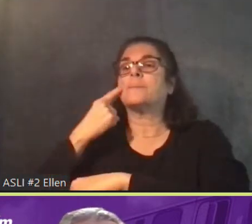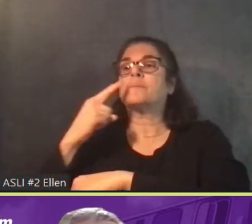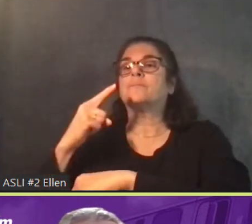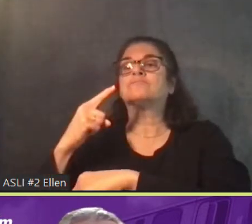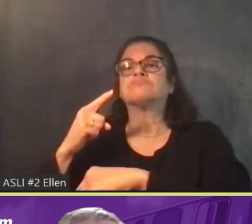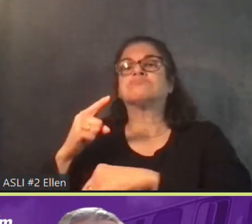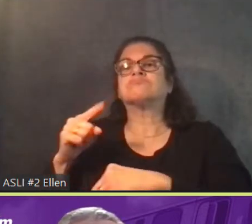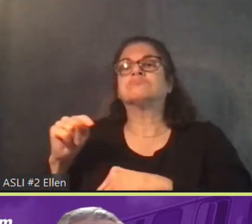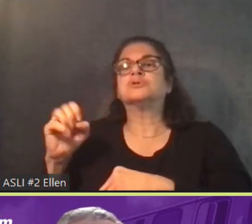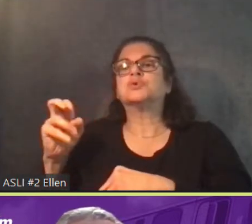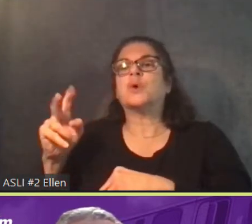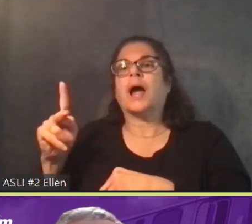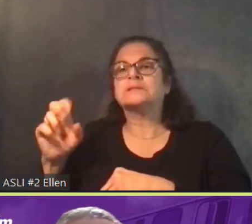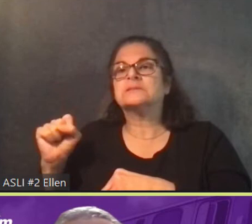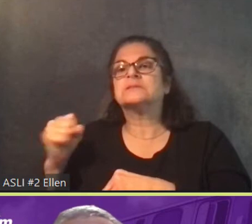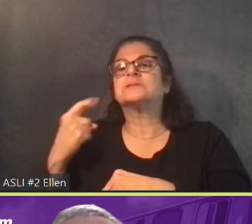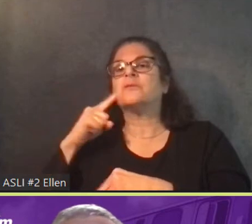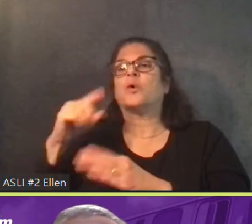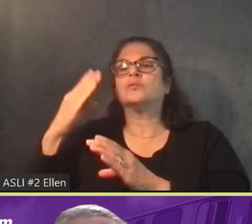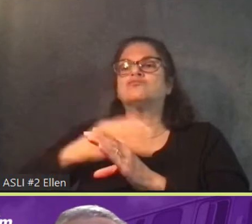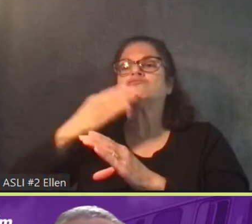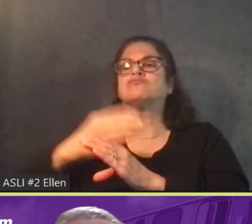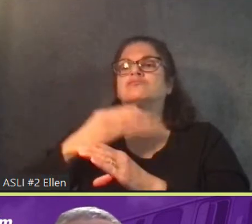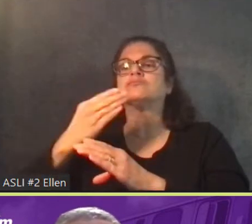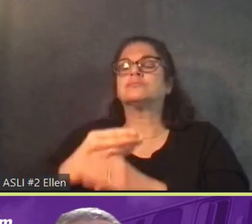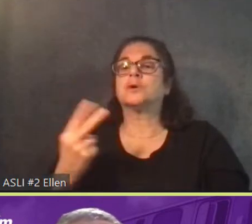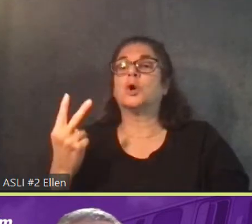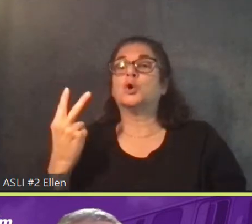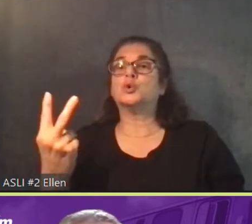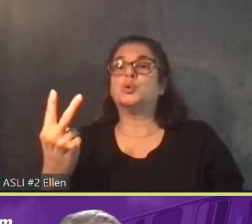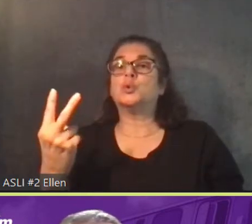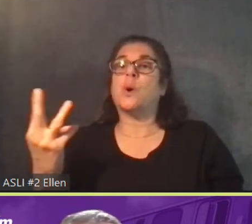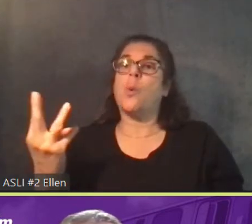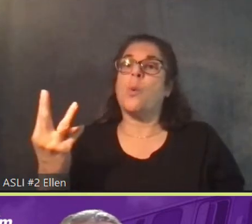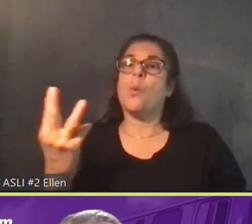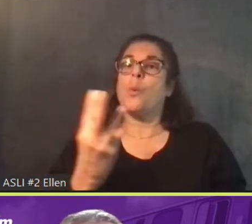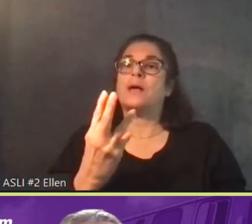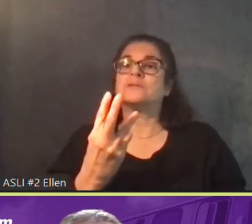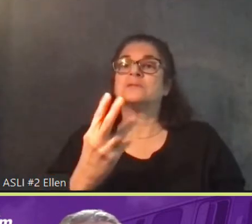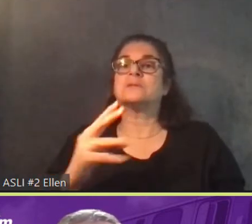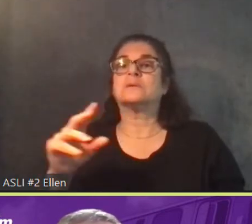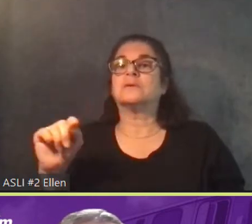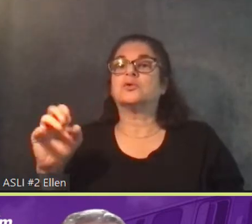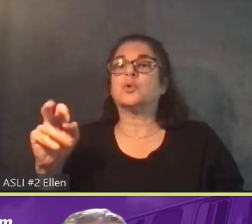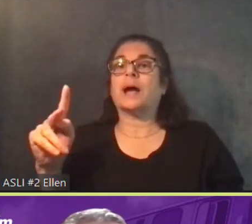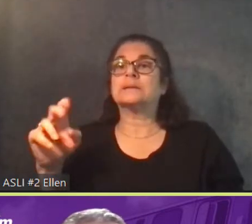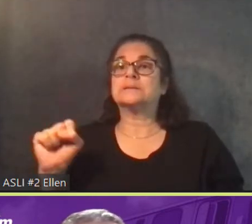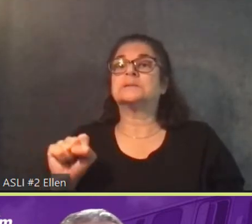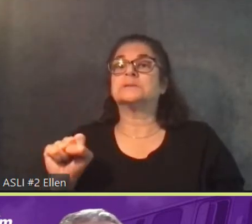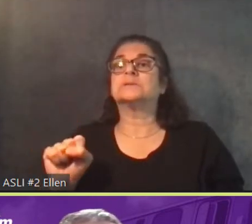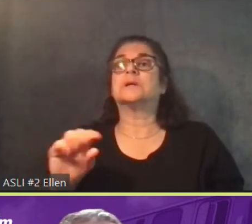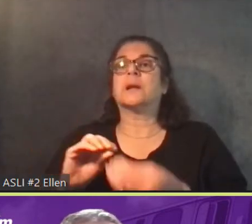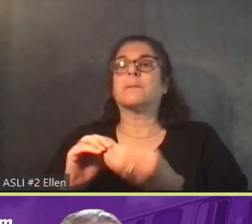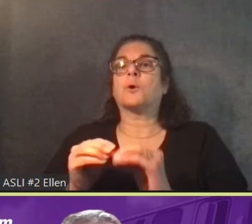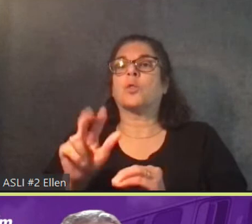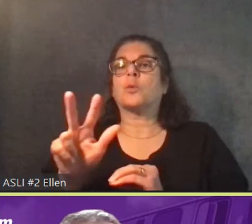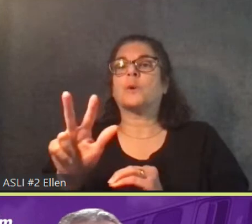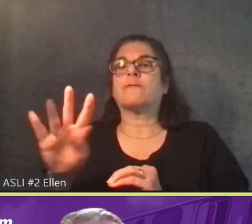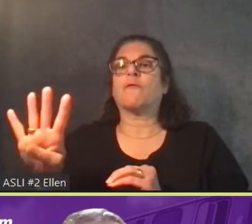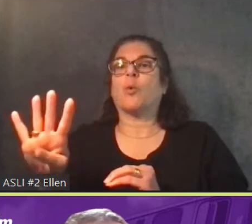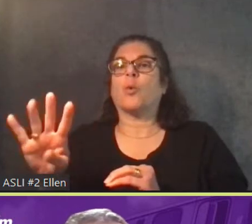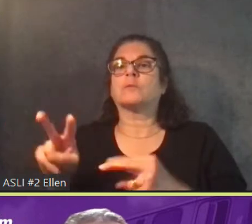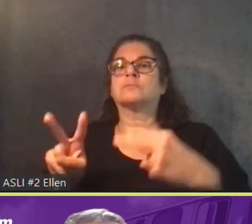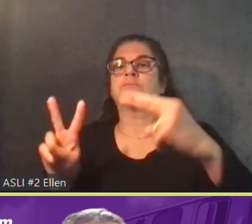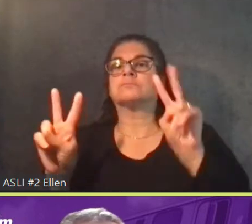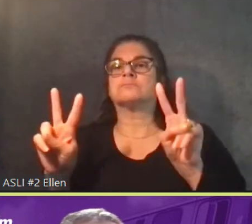of the two westernmost tracks in that area, tracks 3 and 4.